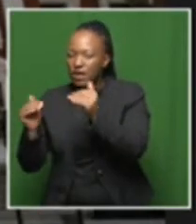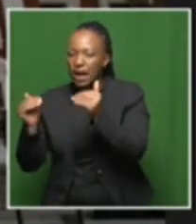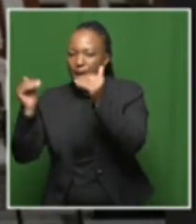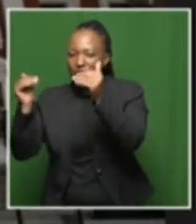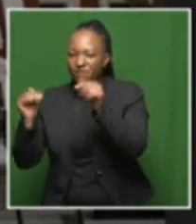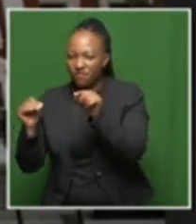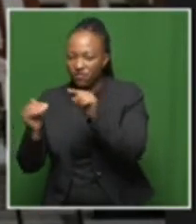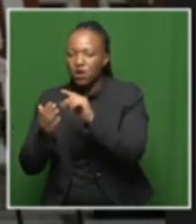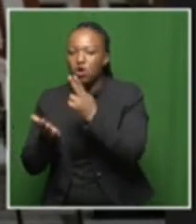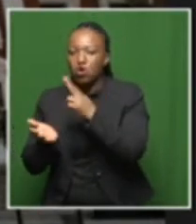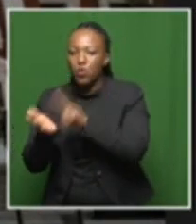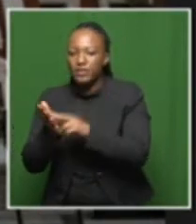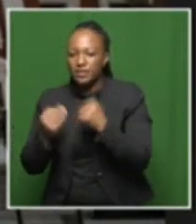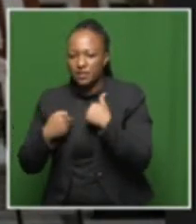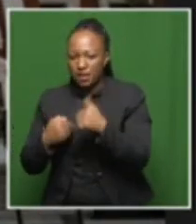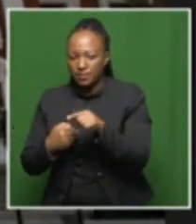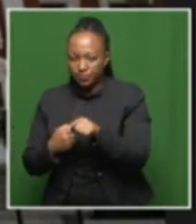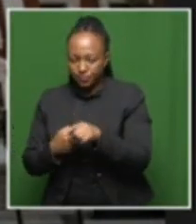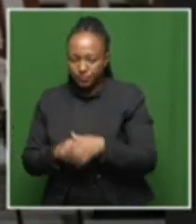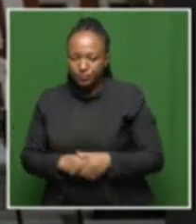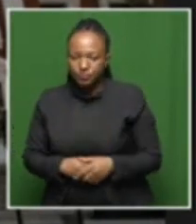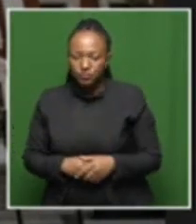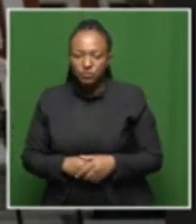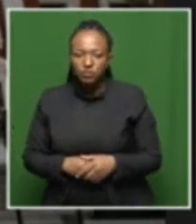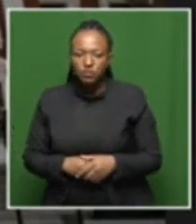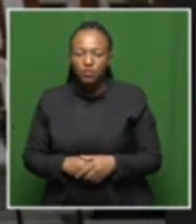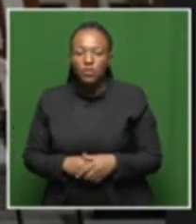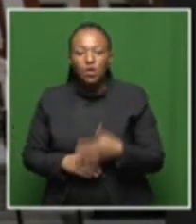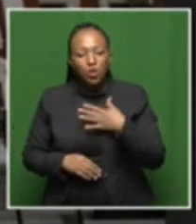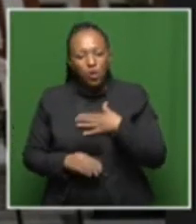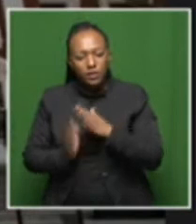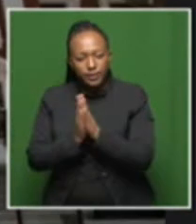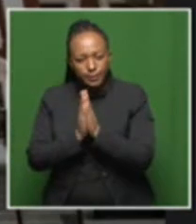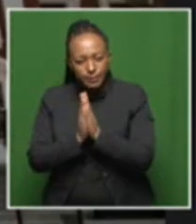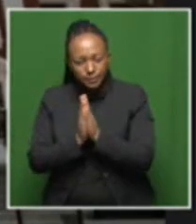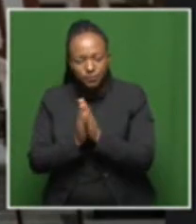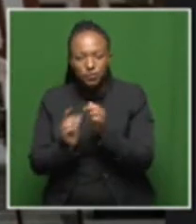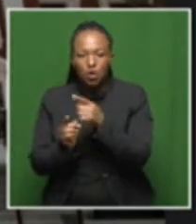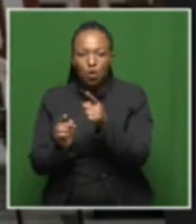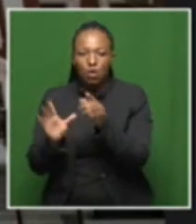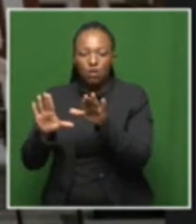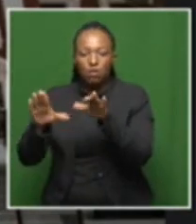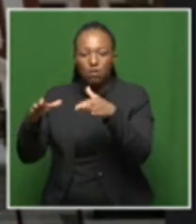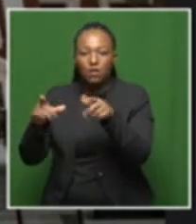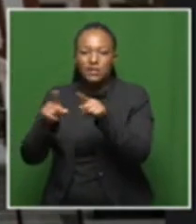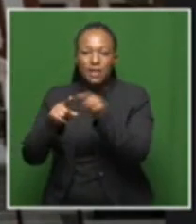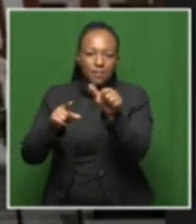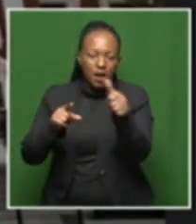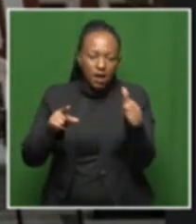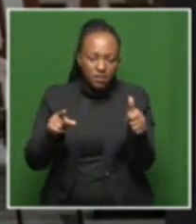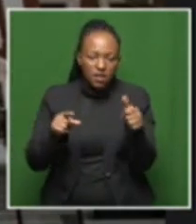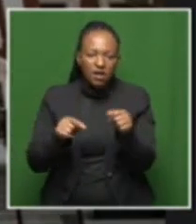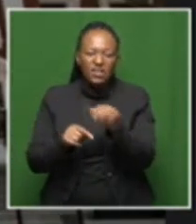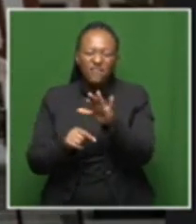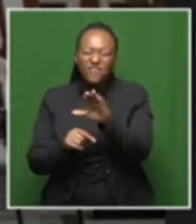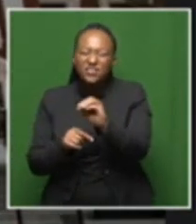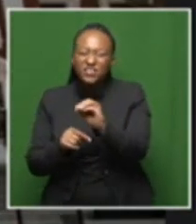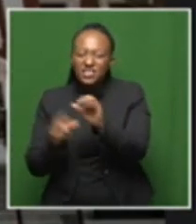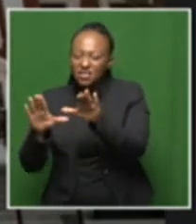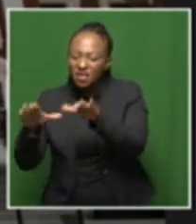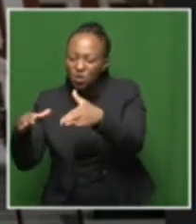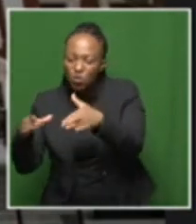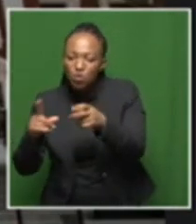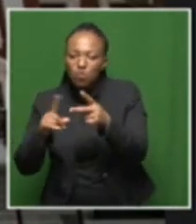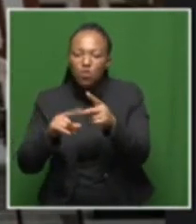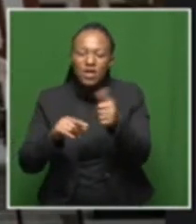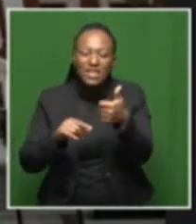would want to urge this cohort together with all others, the 50 plus, and continuing also